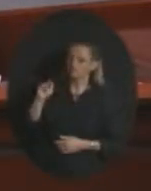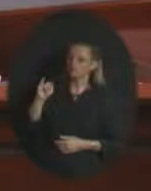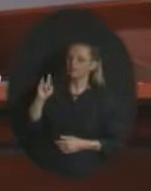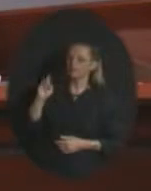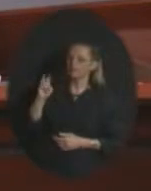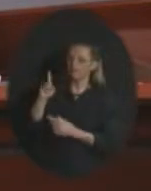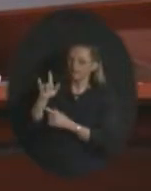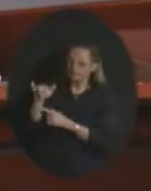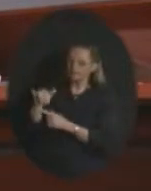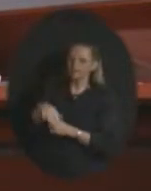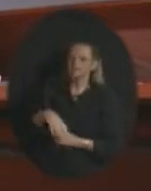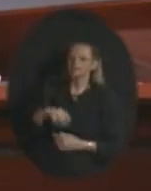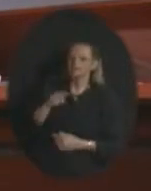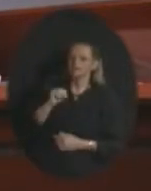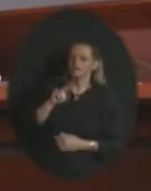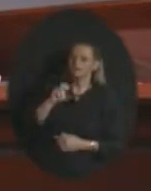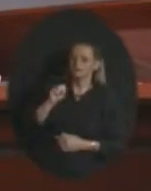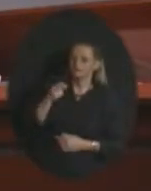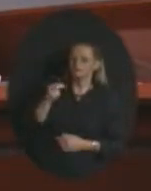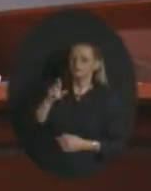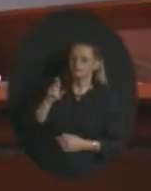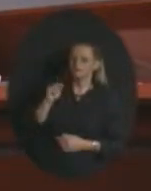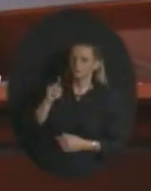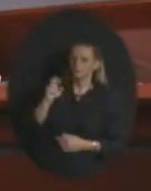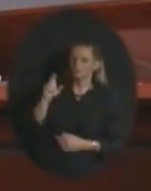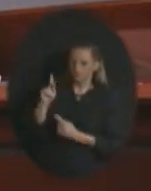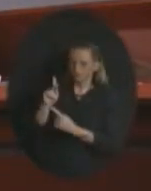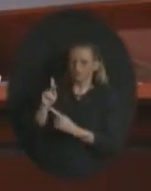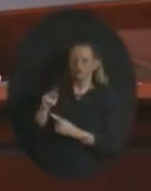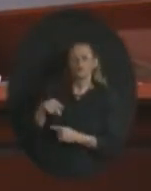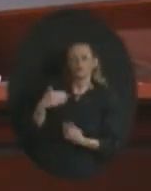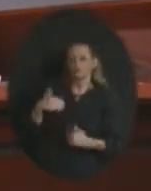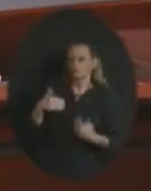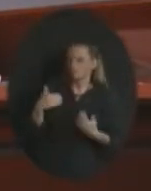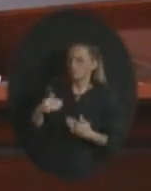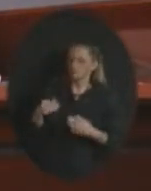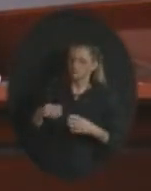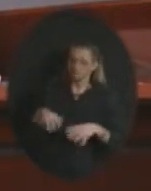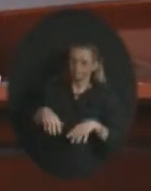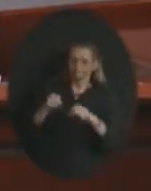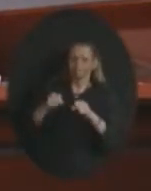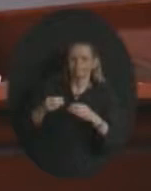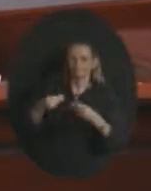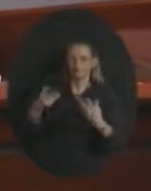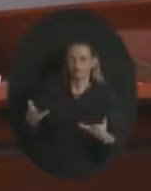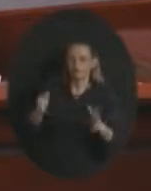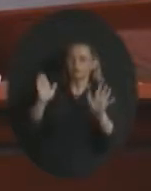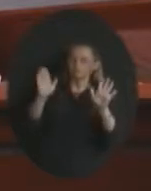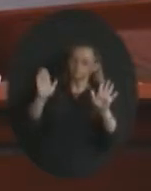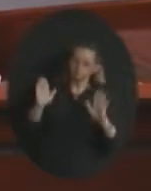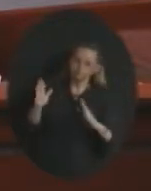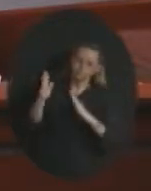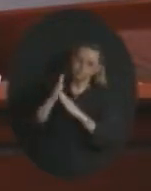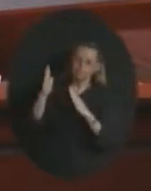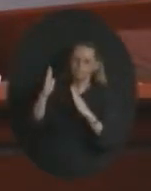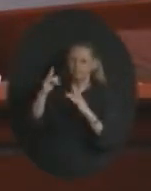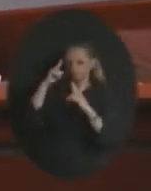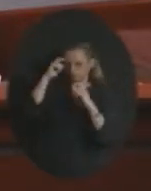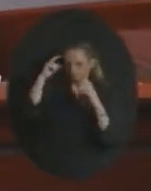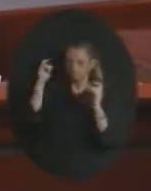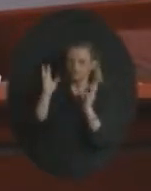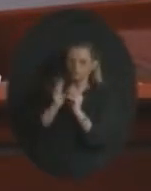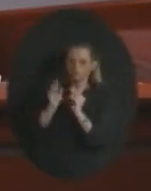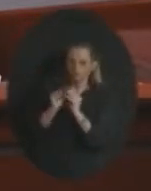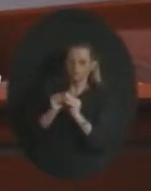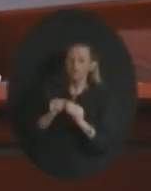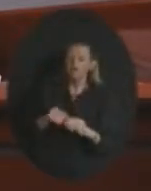on a top-notch summer conference. Really neat, so that's great. A couple other just quick things I want to share with you. We